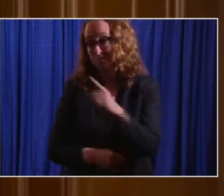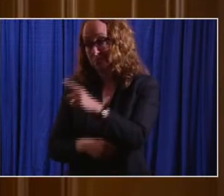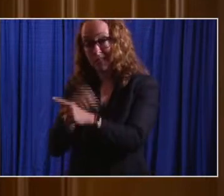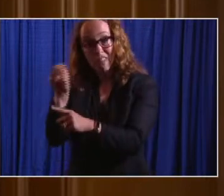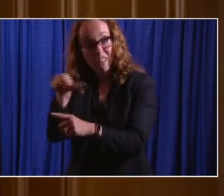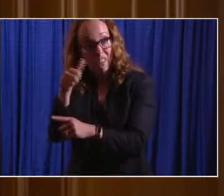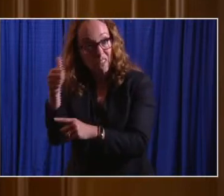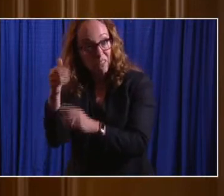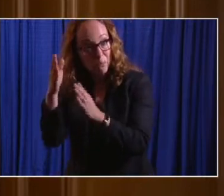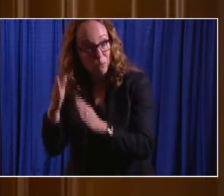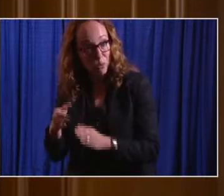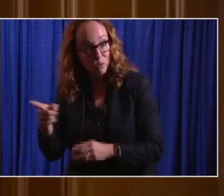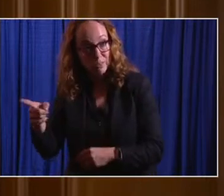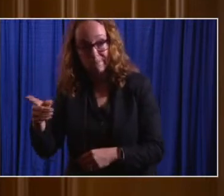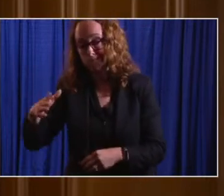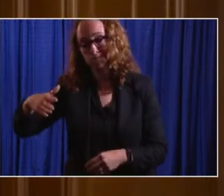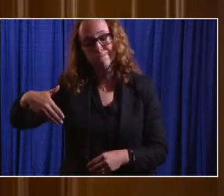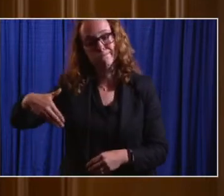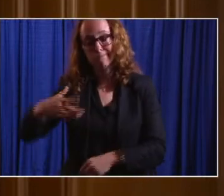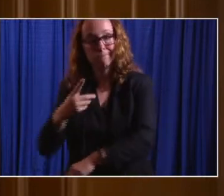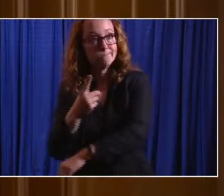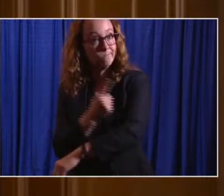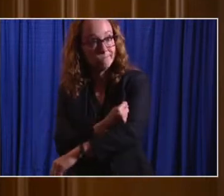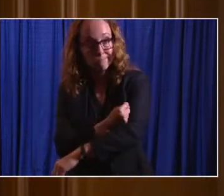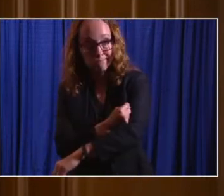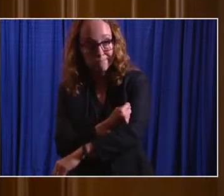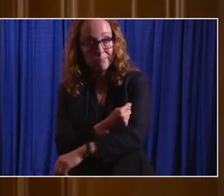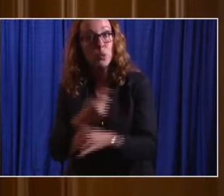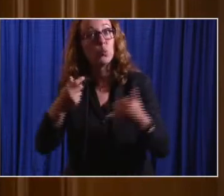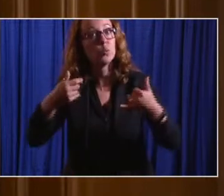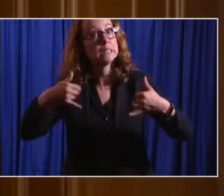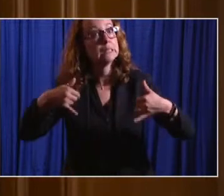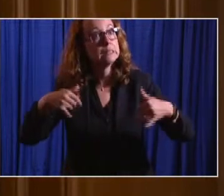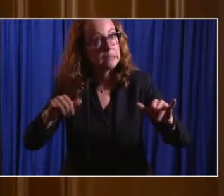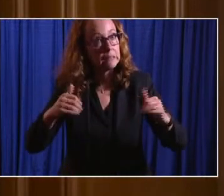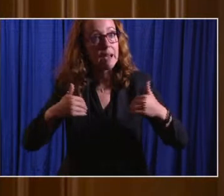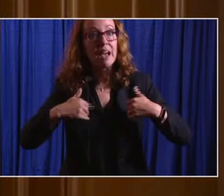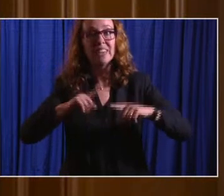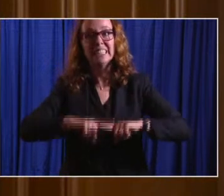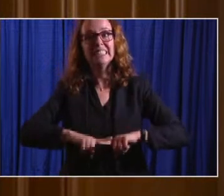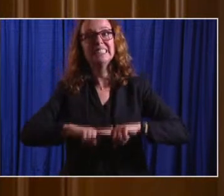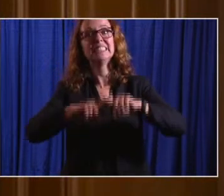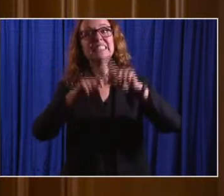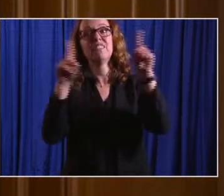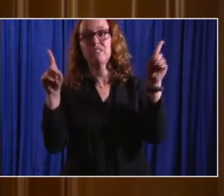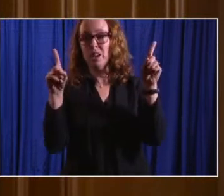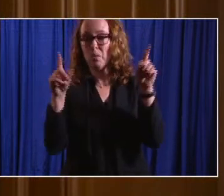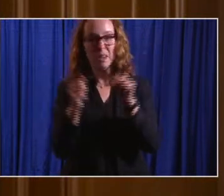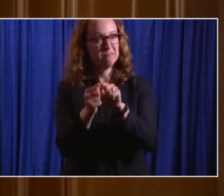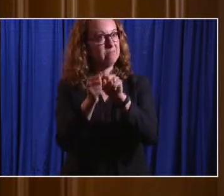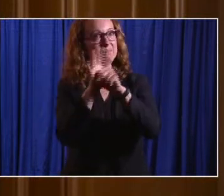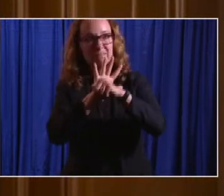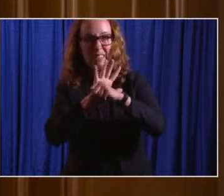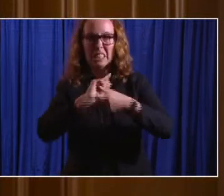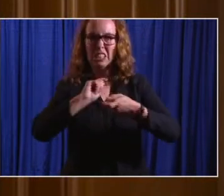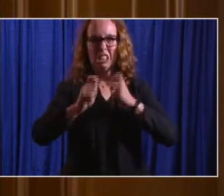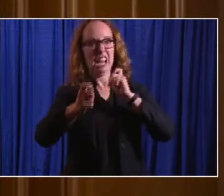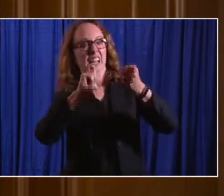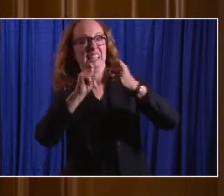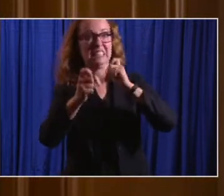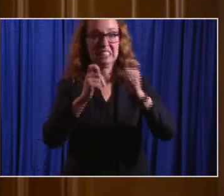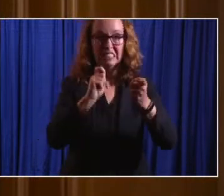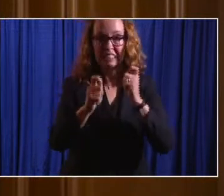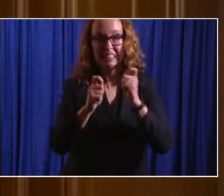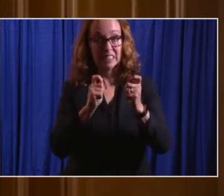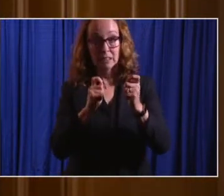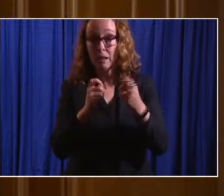we still have a variant that is out there that is more contagious than it was a few months ago. And so even though cases are down,